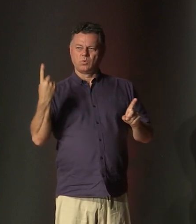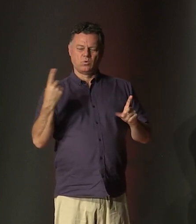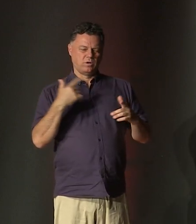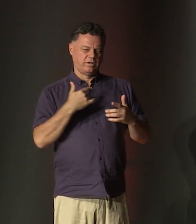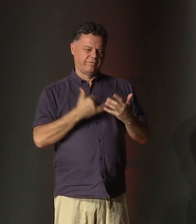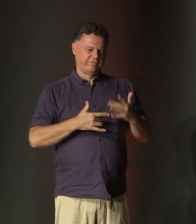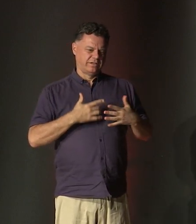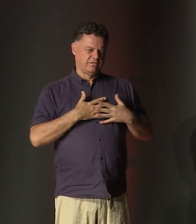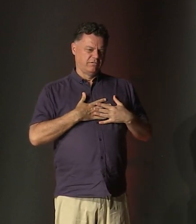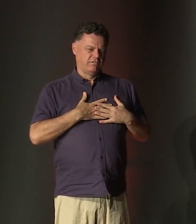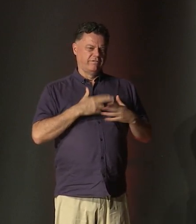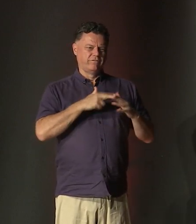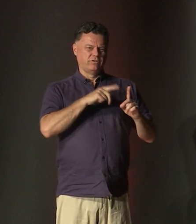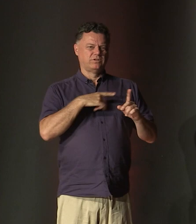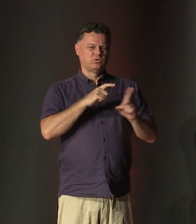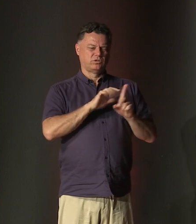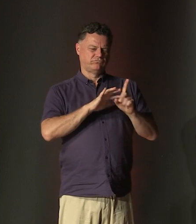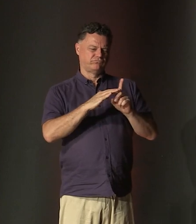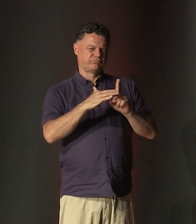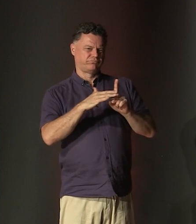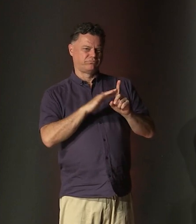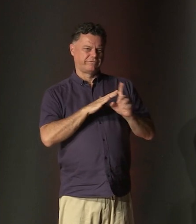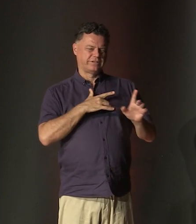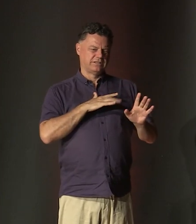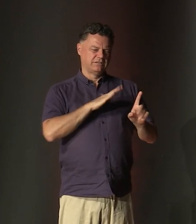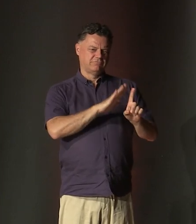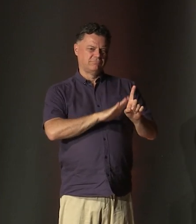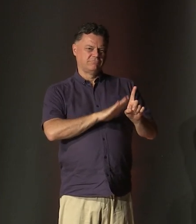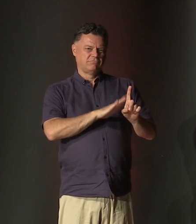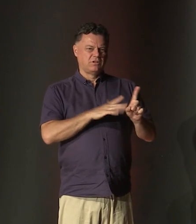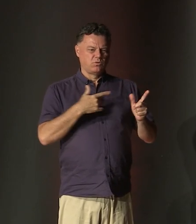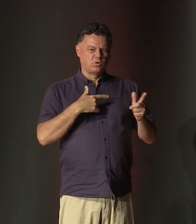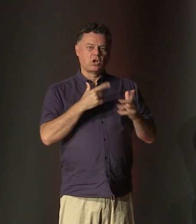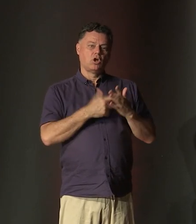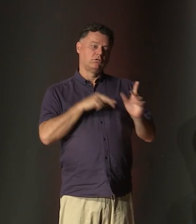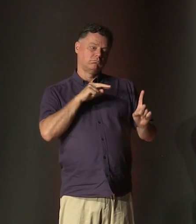to her suffering and committed to taking helpful action.